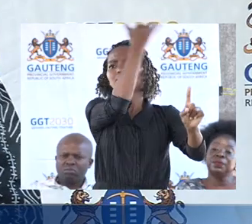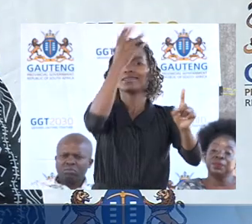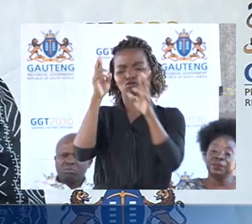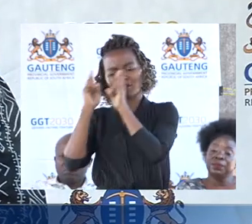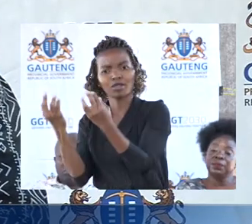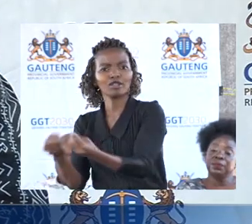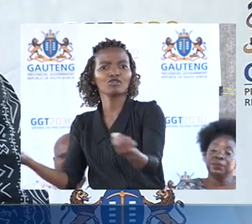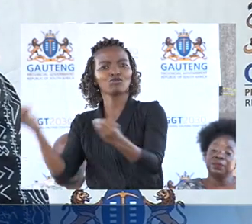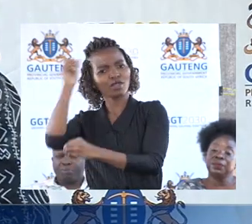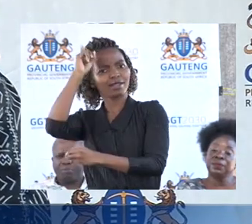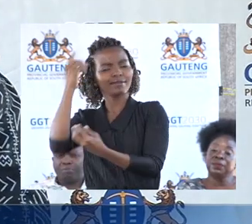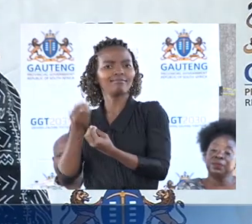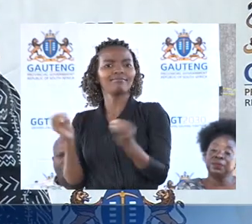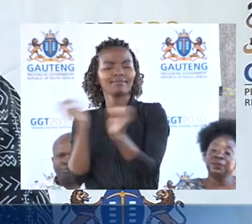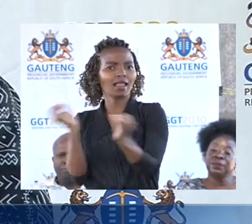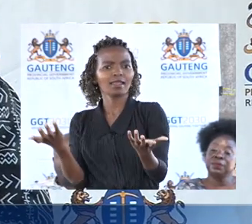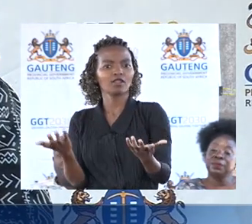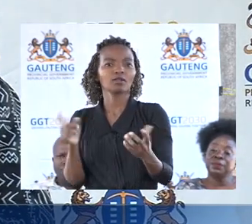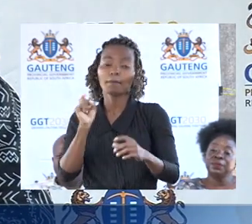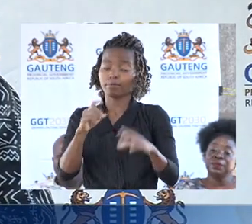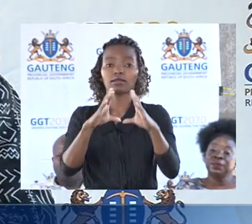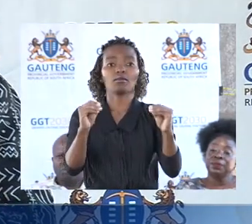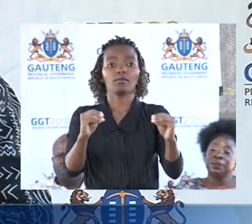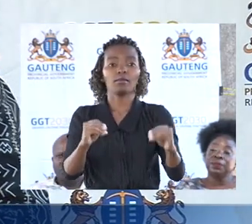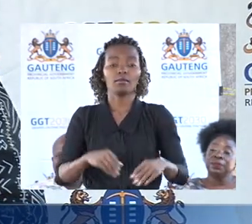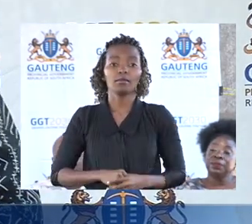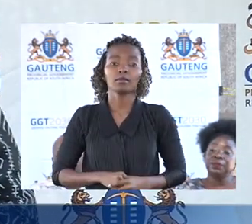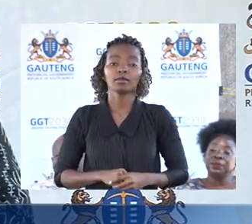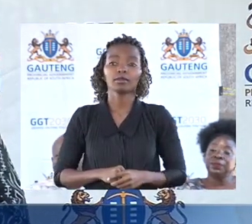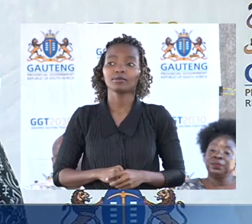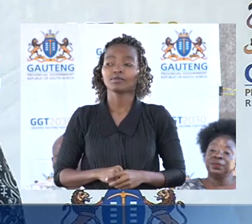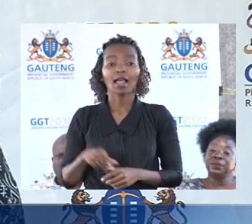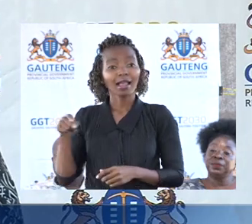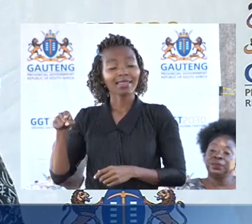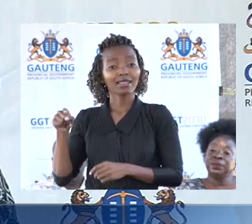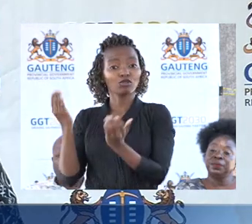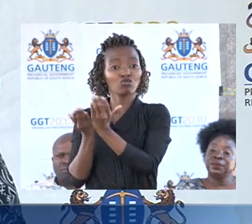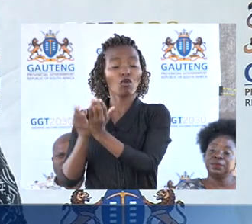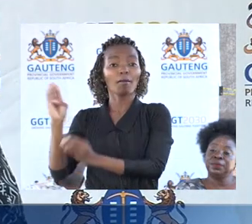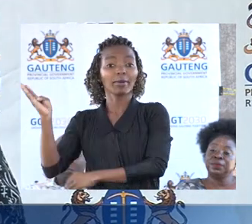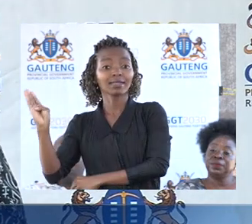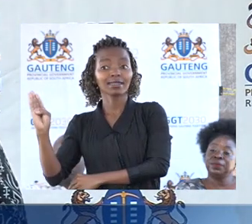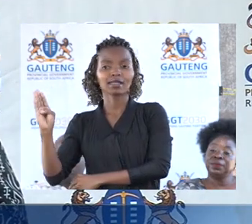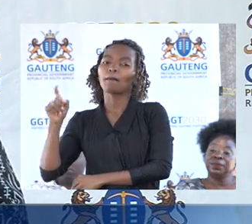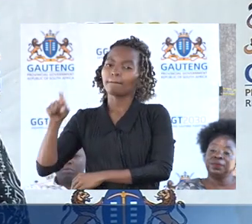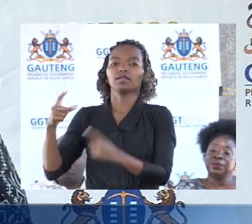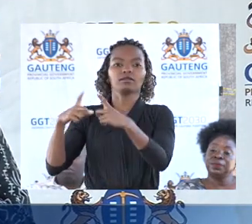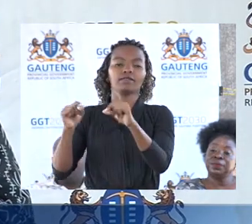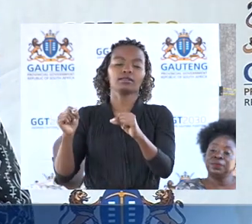end. It must come to an end. And that basically must be finished, MEC